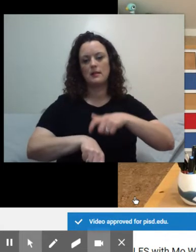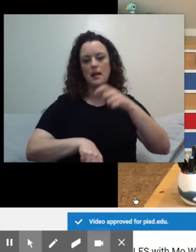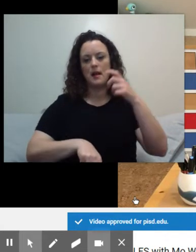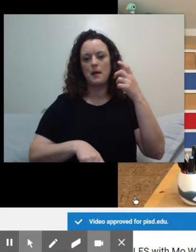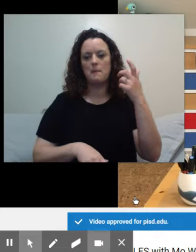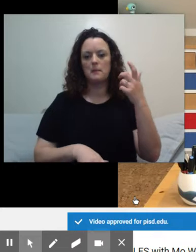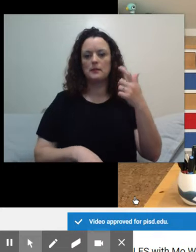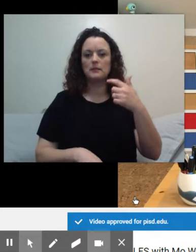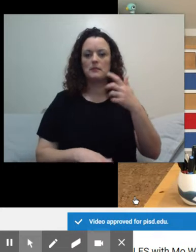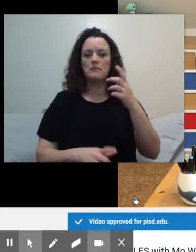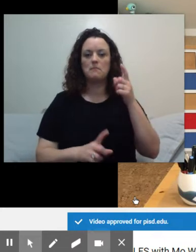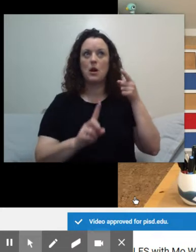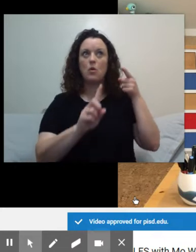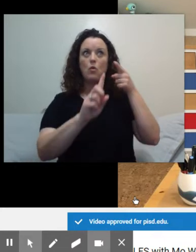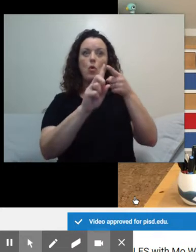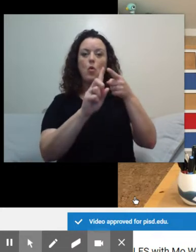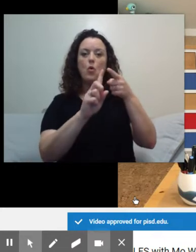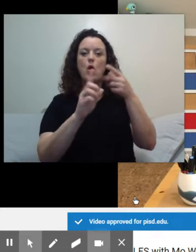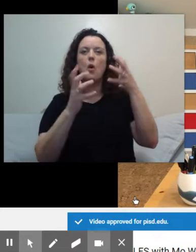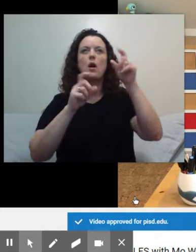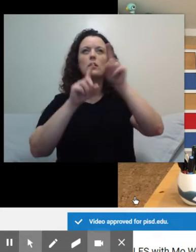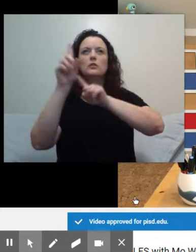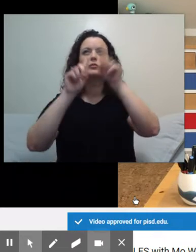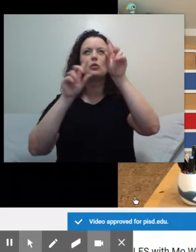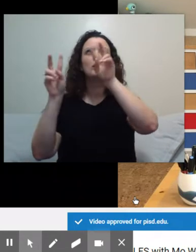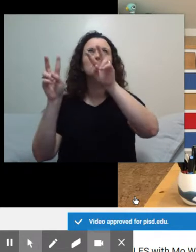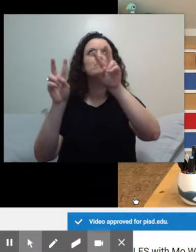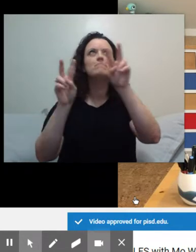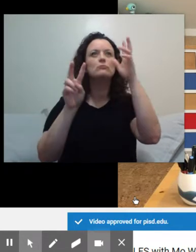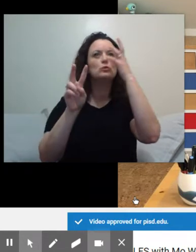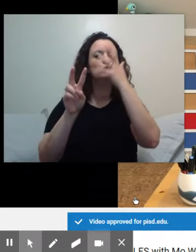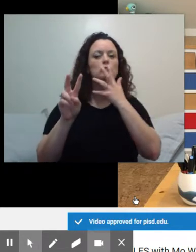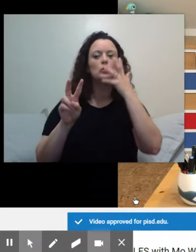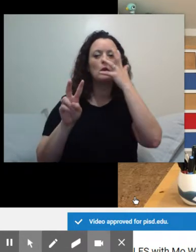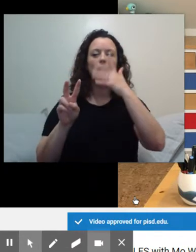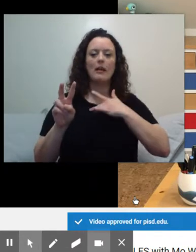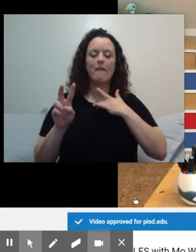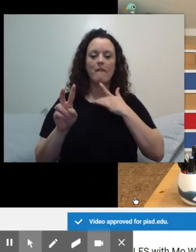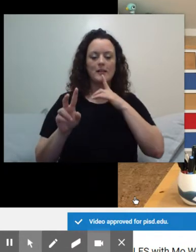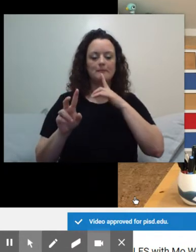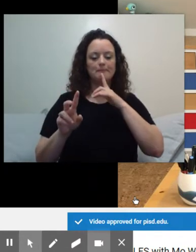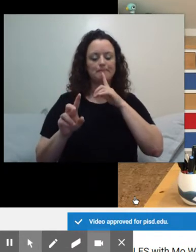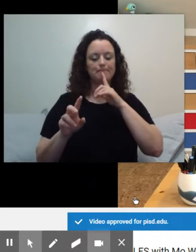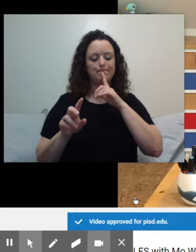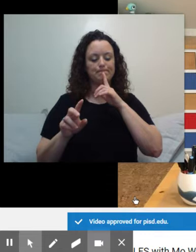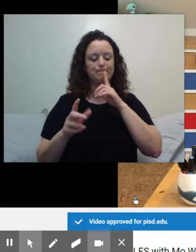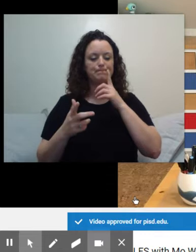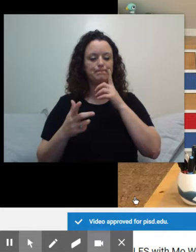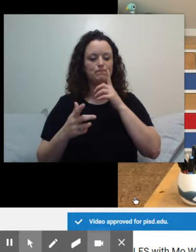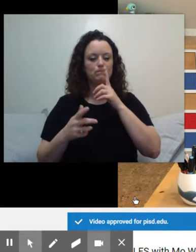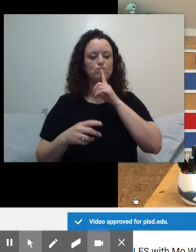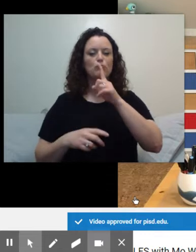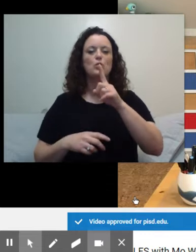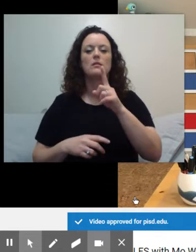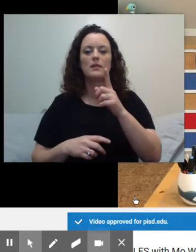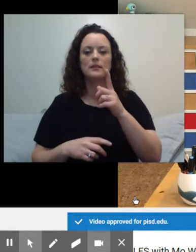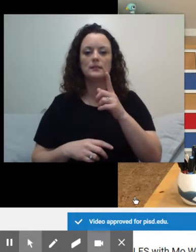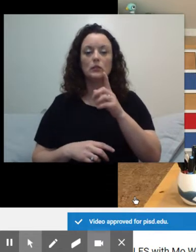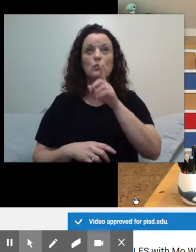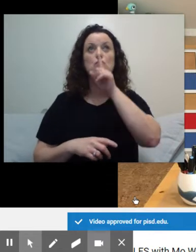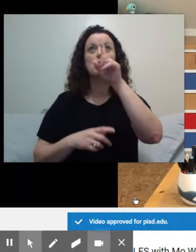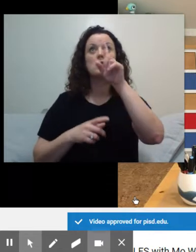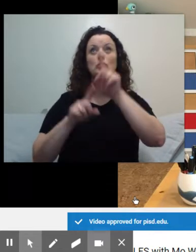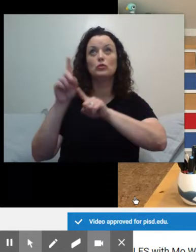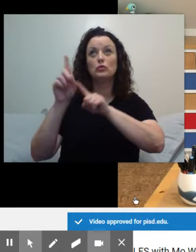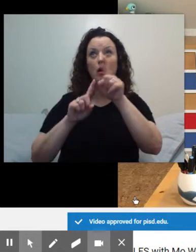important, was to make those stars look and feel realistic, like real stars, but still live in the cartoony world of